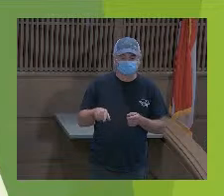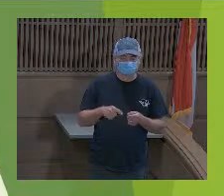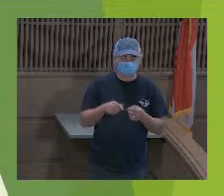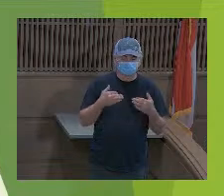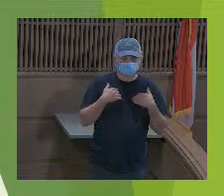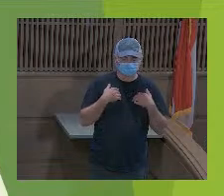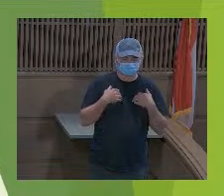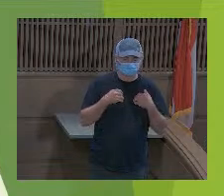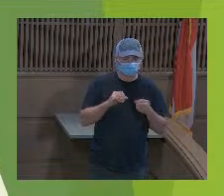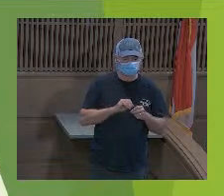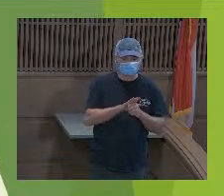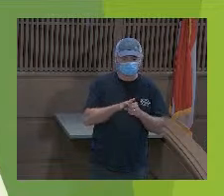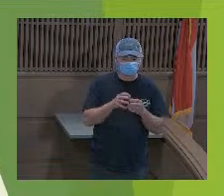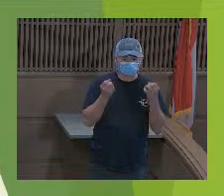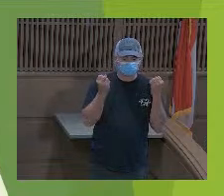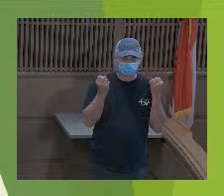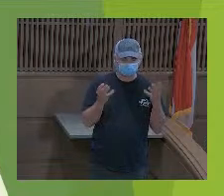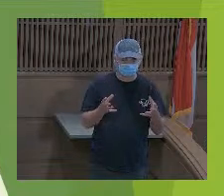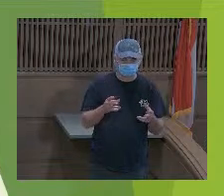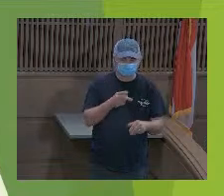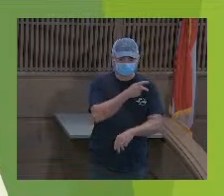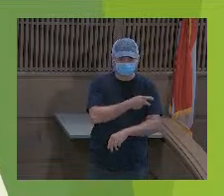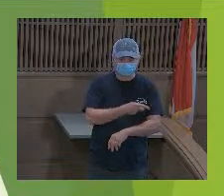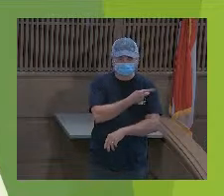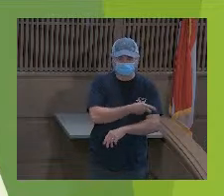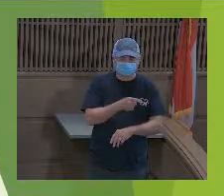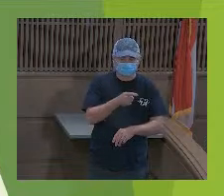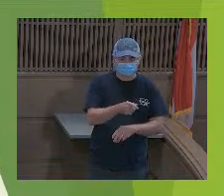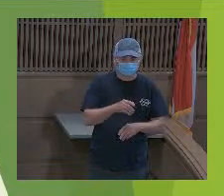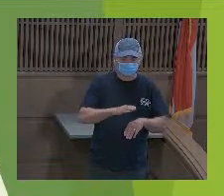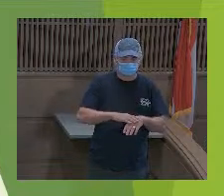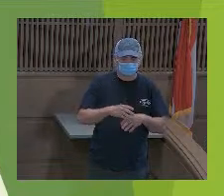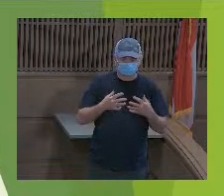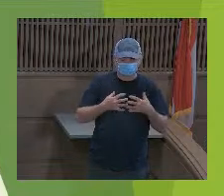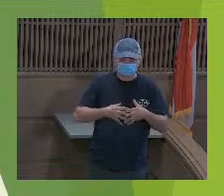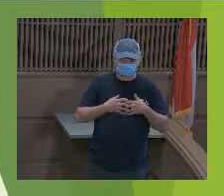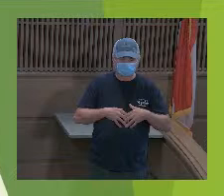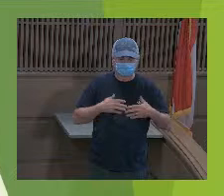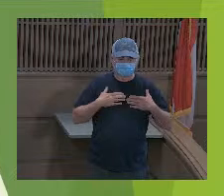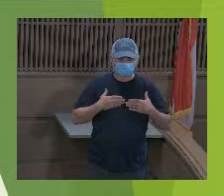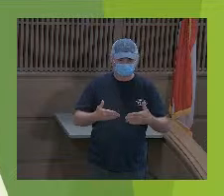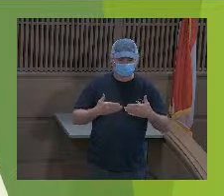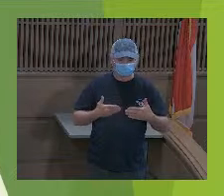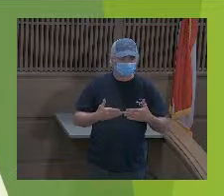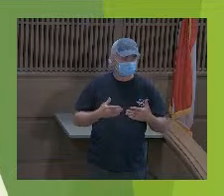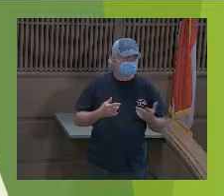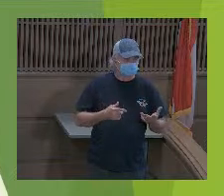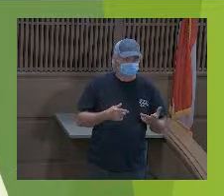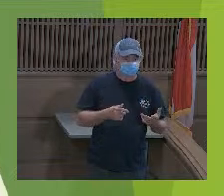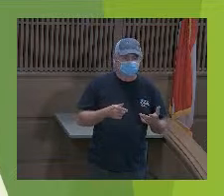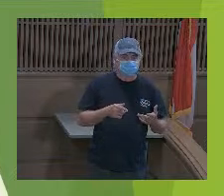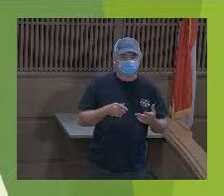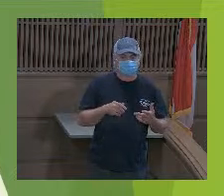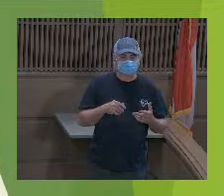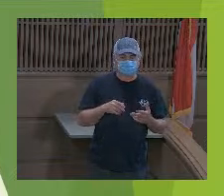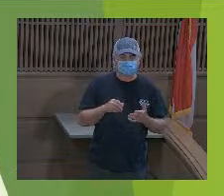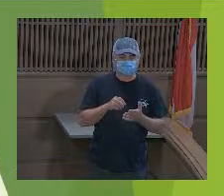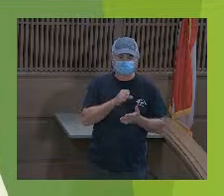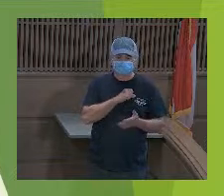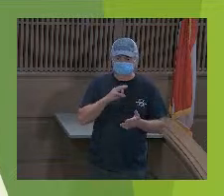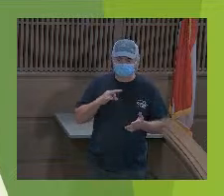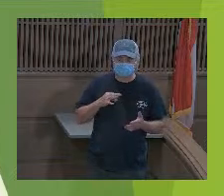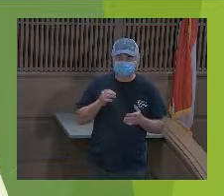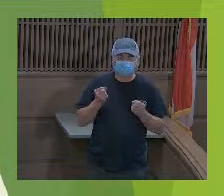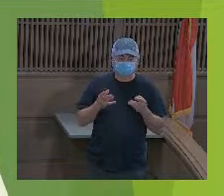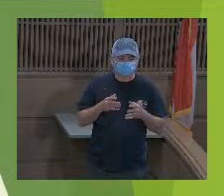patient on ventilators. The medical staff is working tirelessly and valiantly